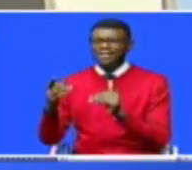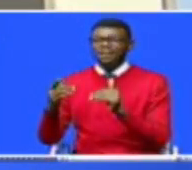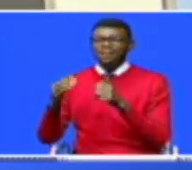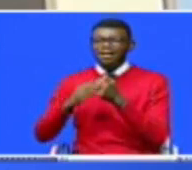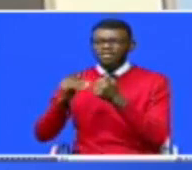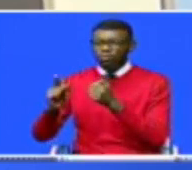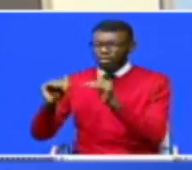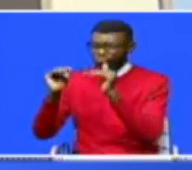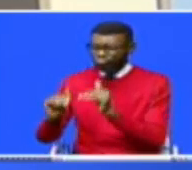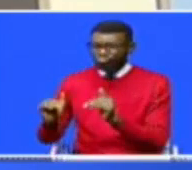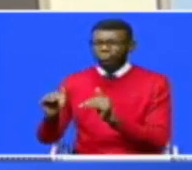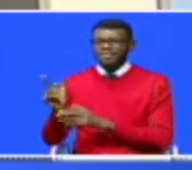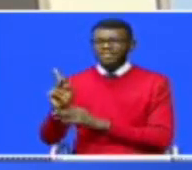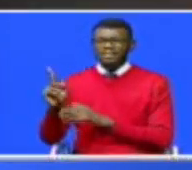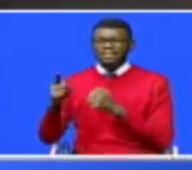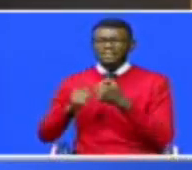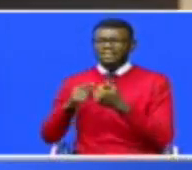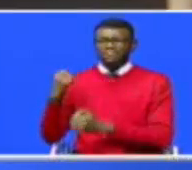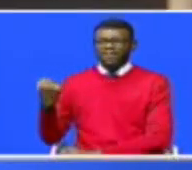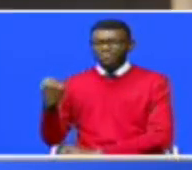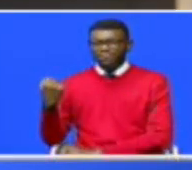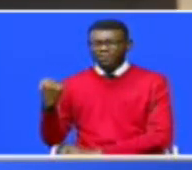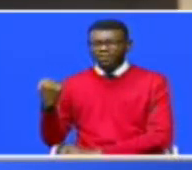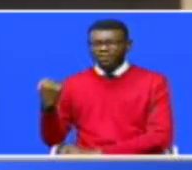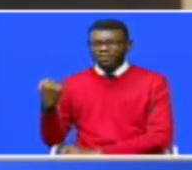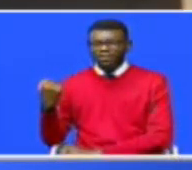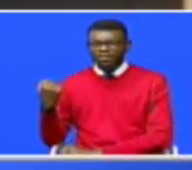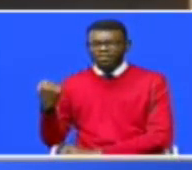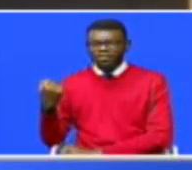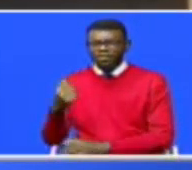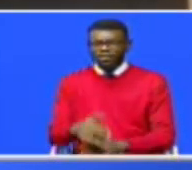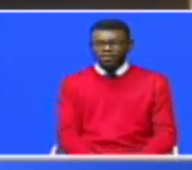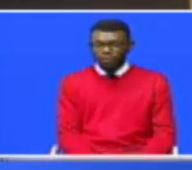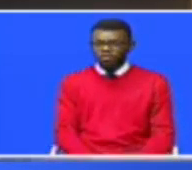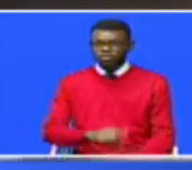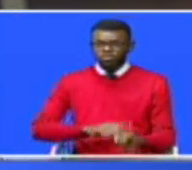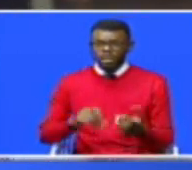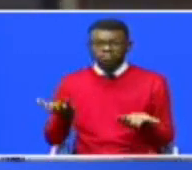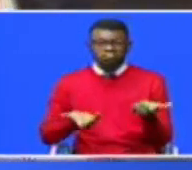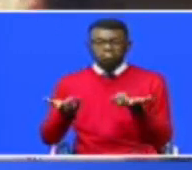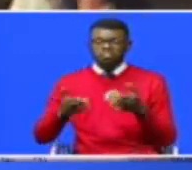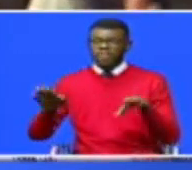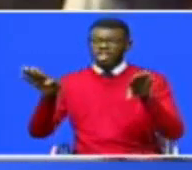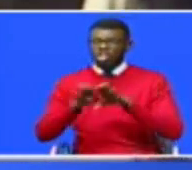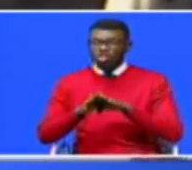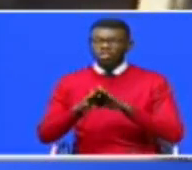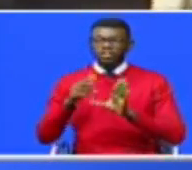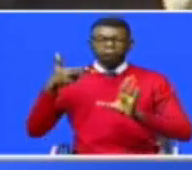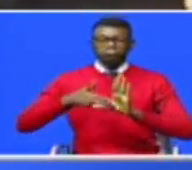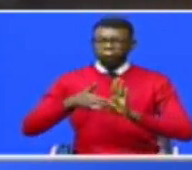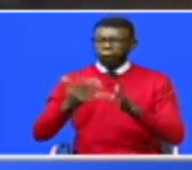litre of paraffin is costing 65 shillings. Wakati biashara ilikuwa imefungwa, mafuta yalikuwa